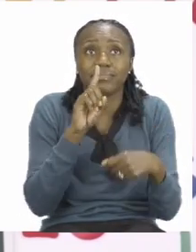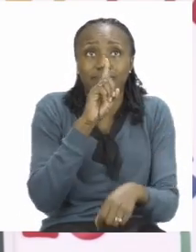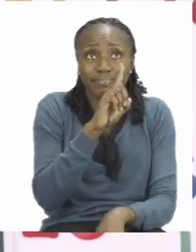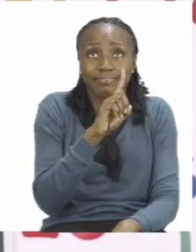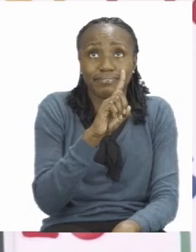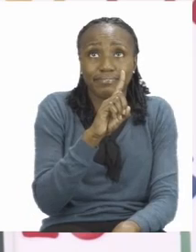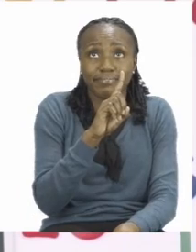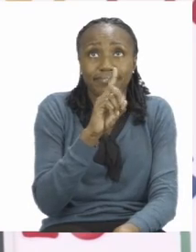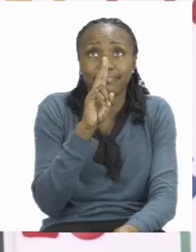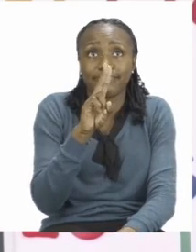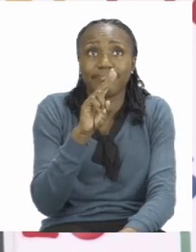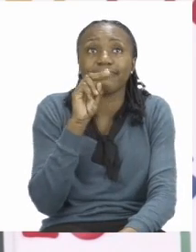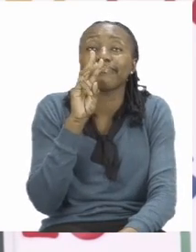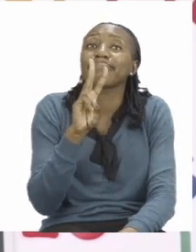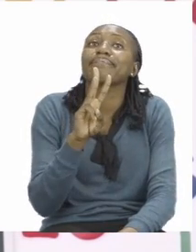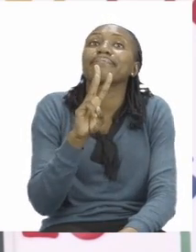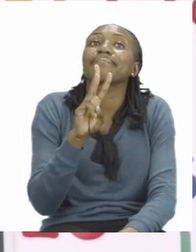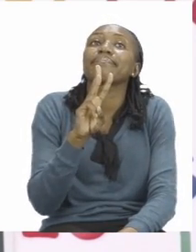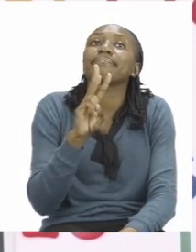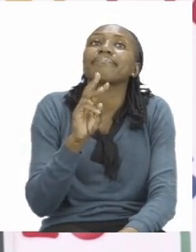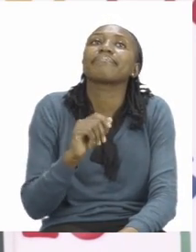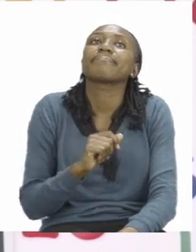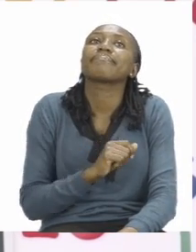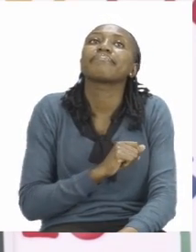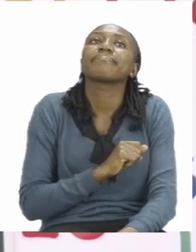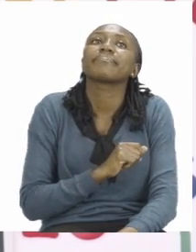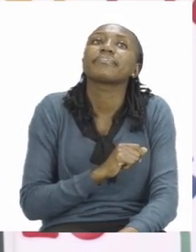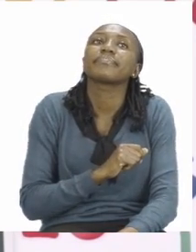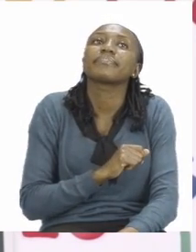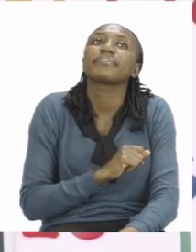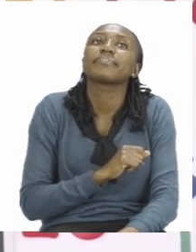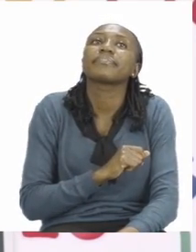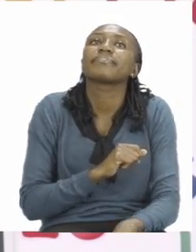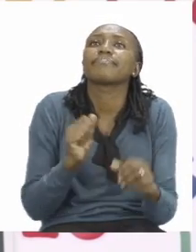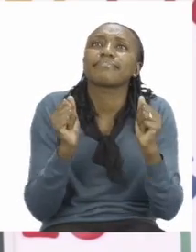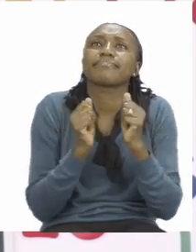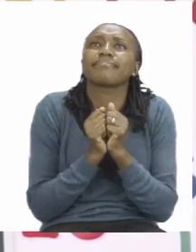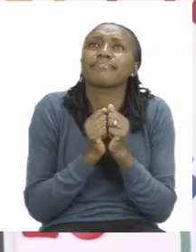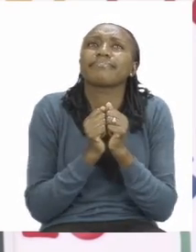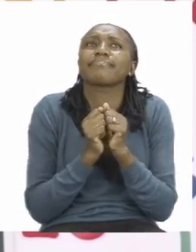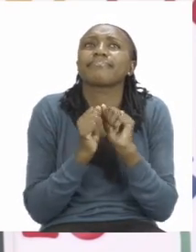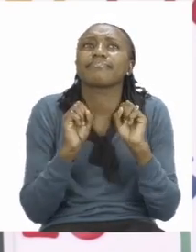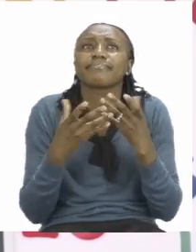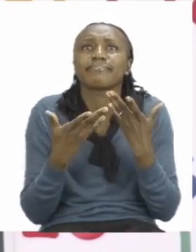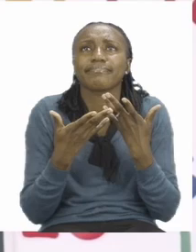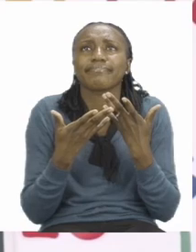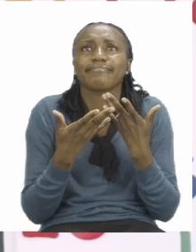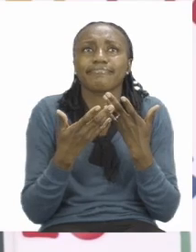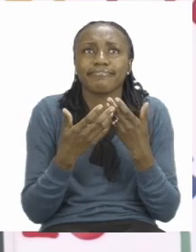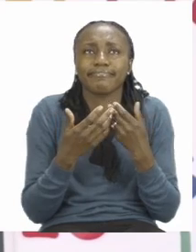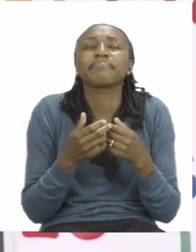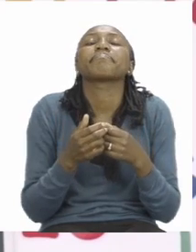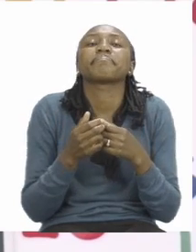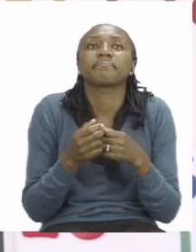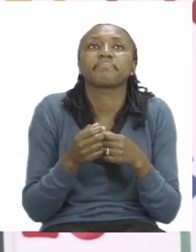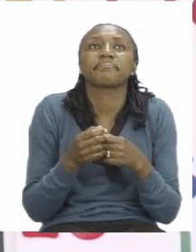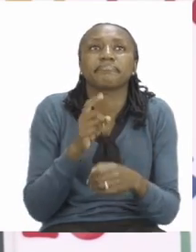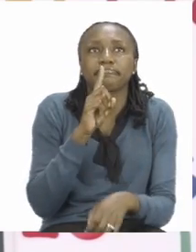1, 2, 3. So to get our answer, we need to put the balls all